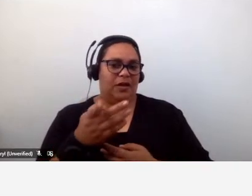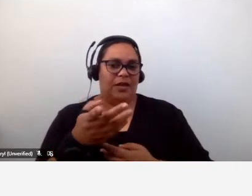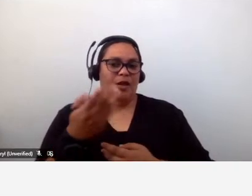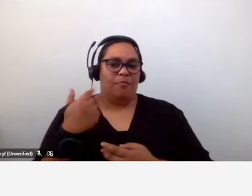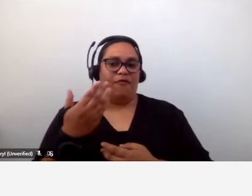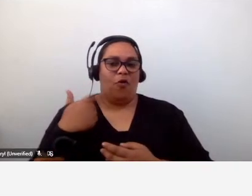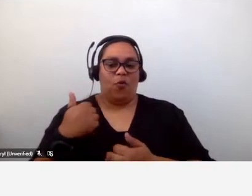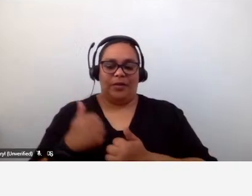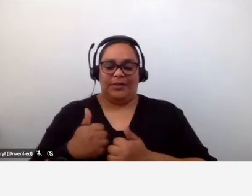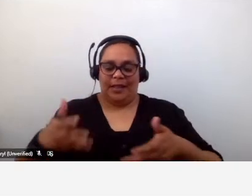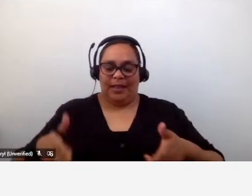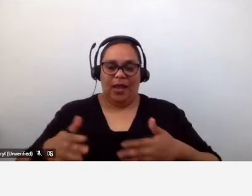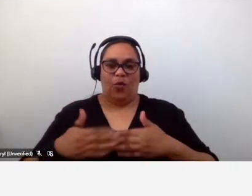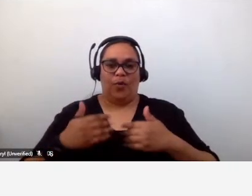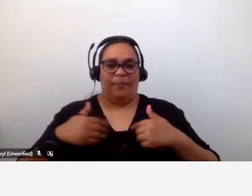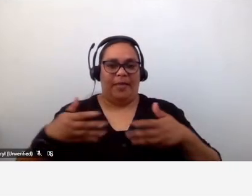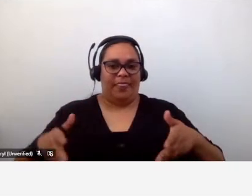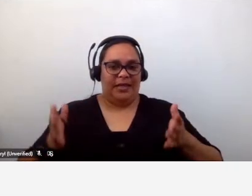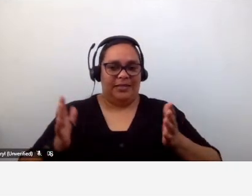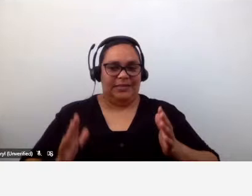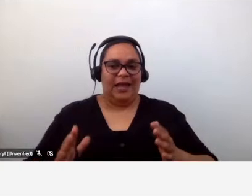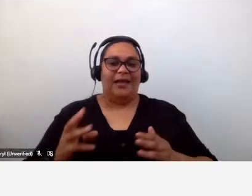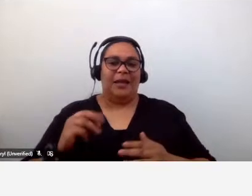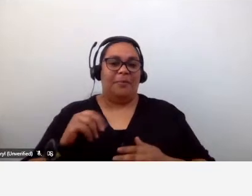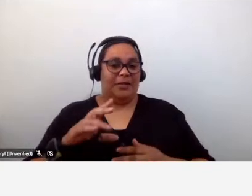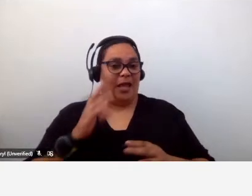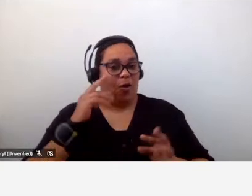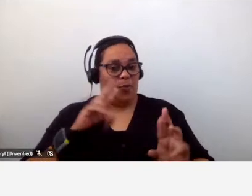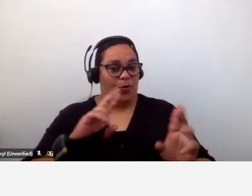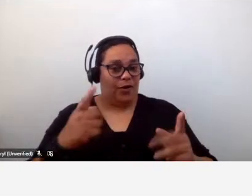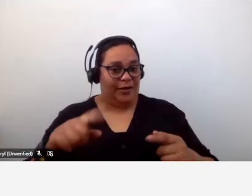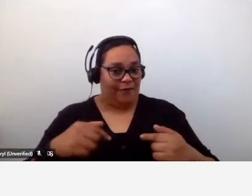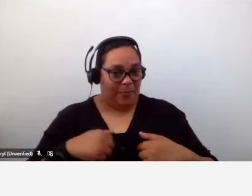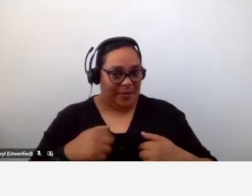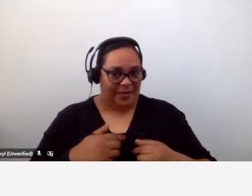to sit with me on the side, MEC. I hope you are ready for me.